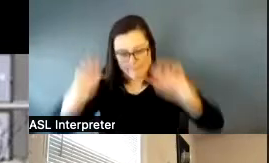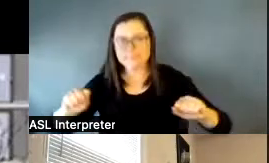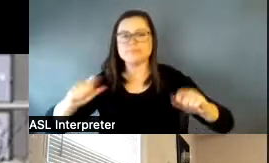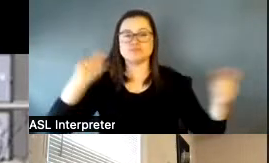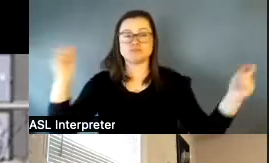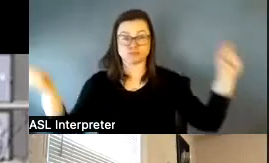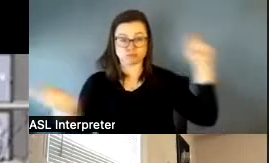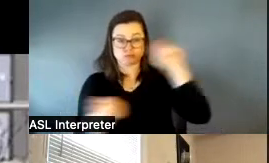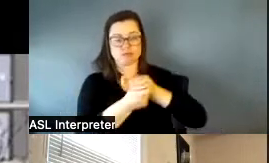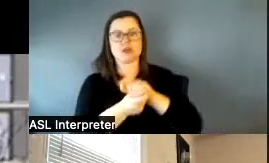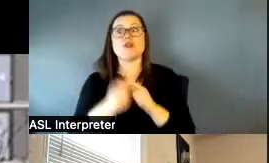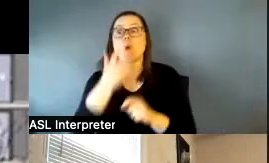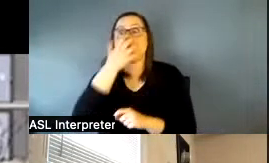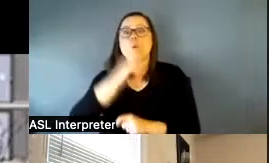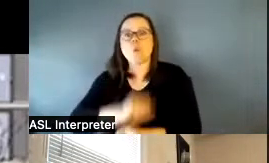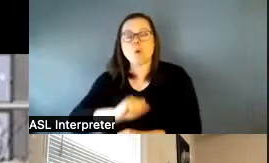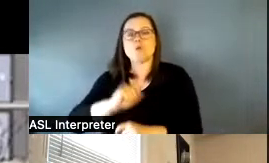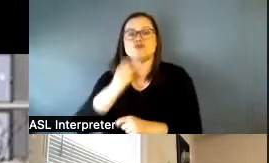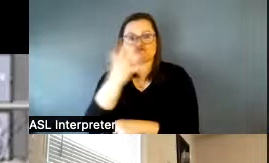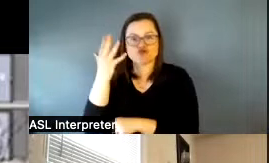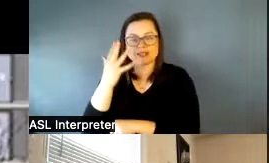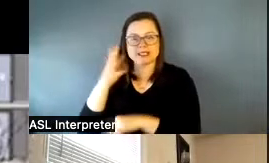old growth. And